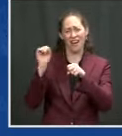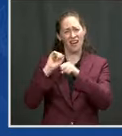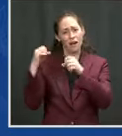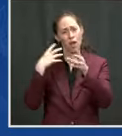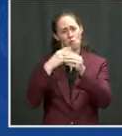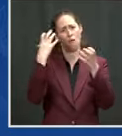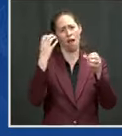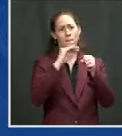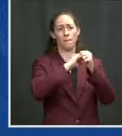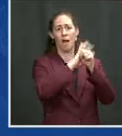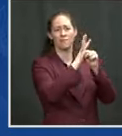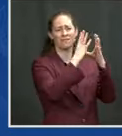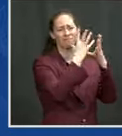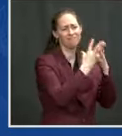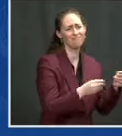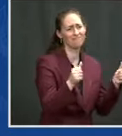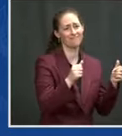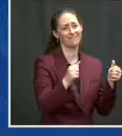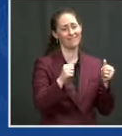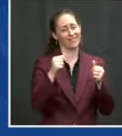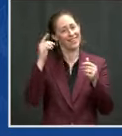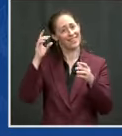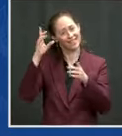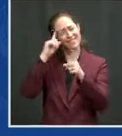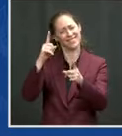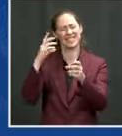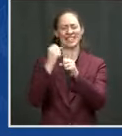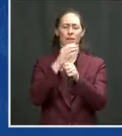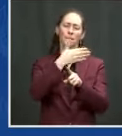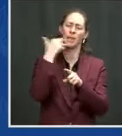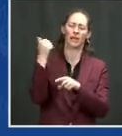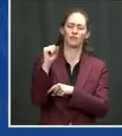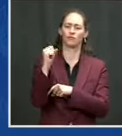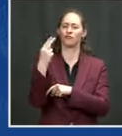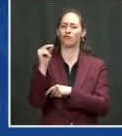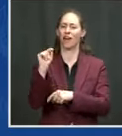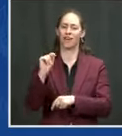best shot. Thank you. Well, thank you.